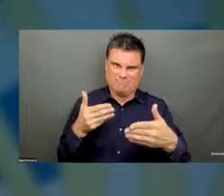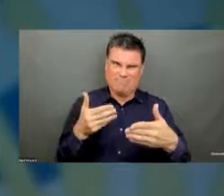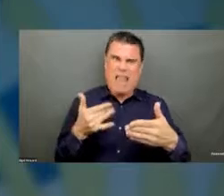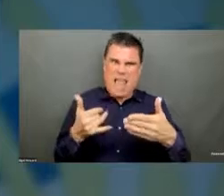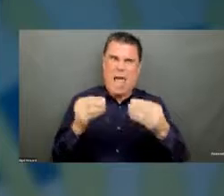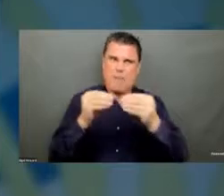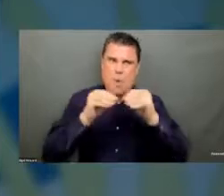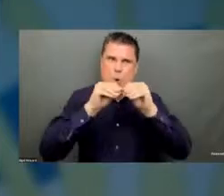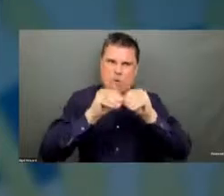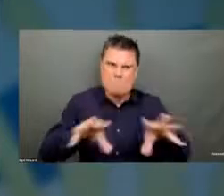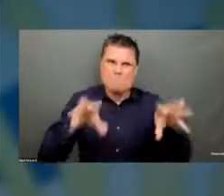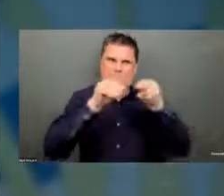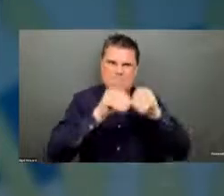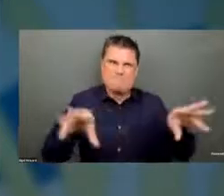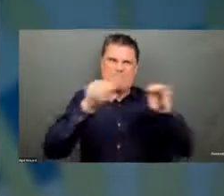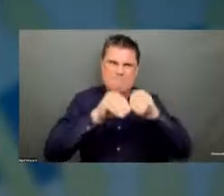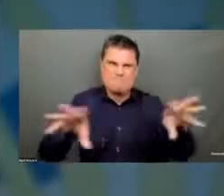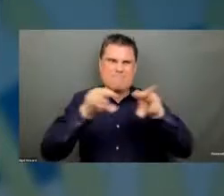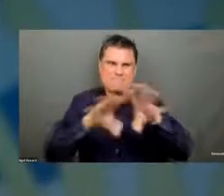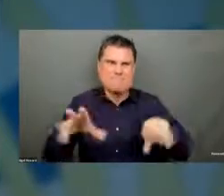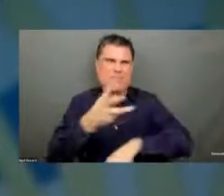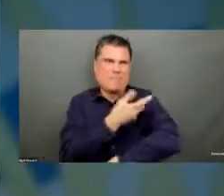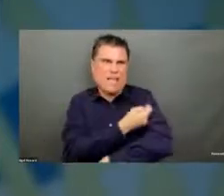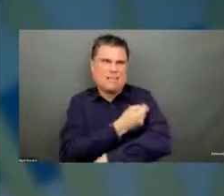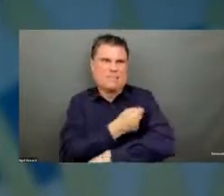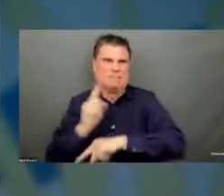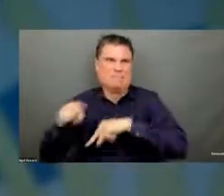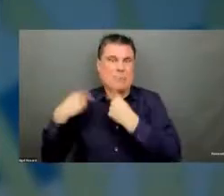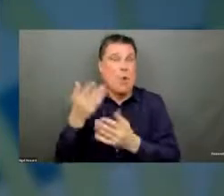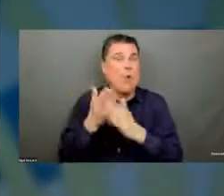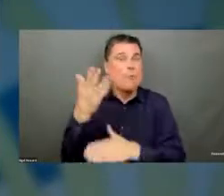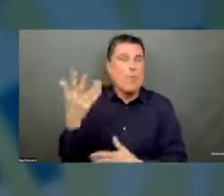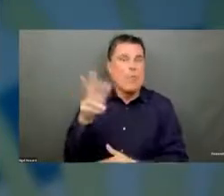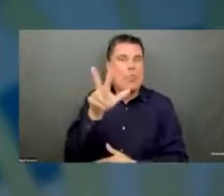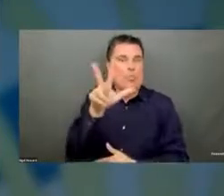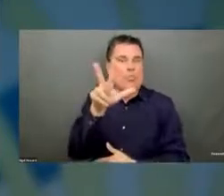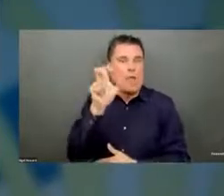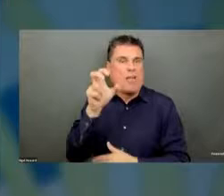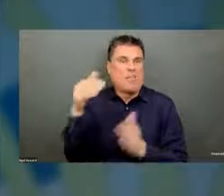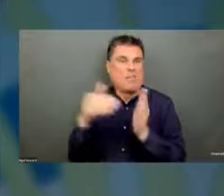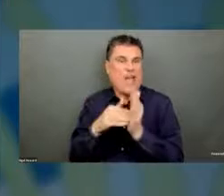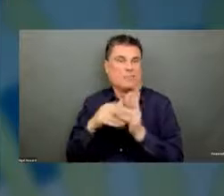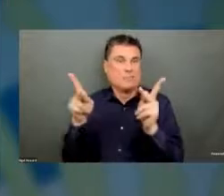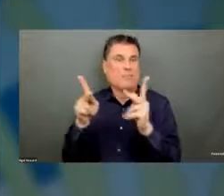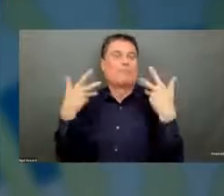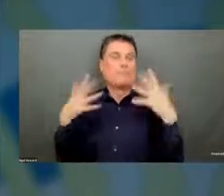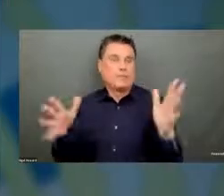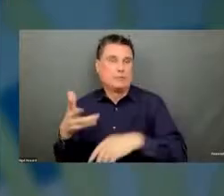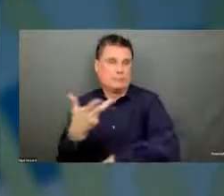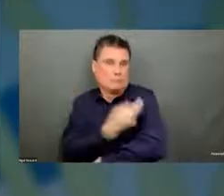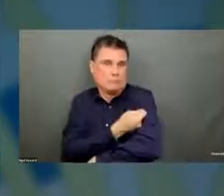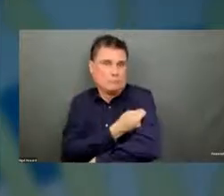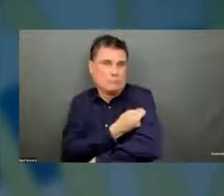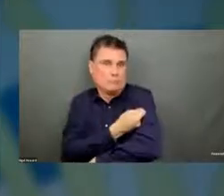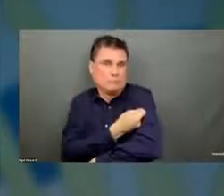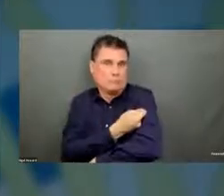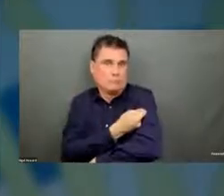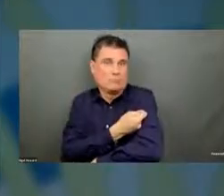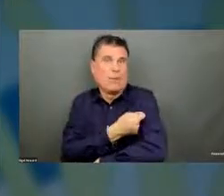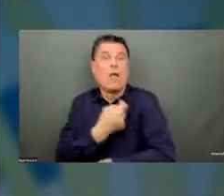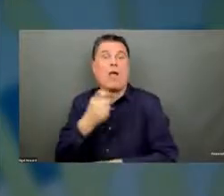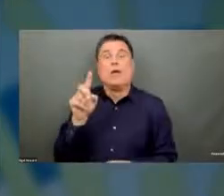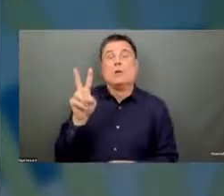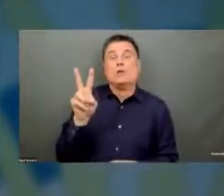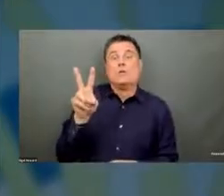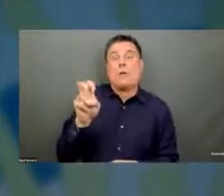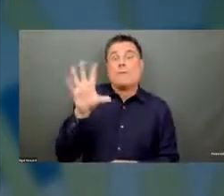300,000 doses being provided, and over 250,000 people have had the protection from a